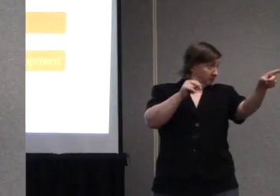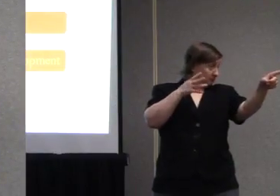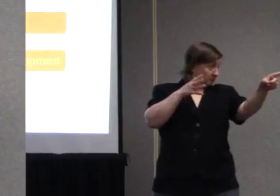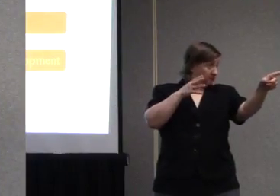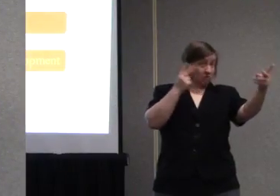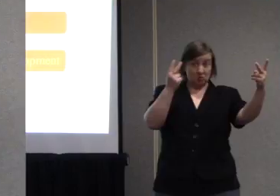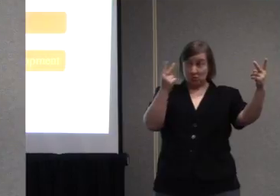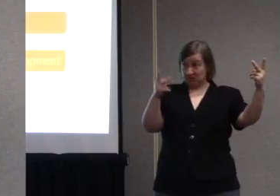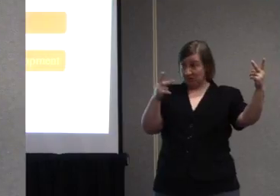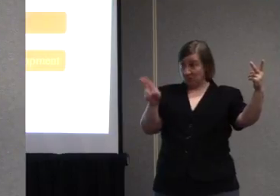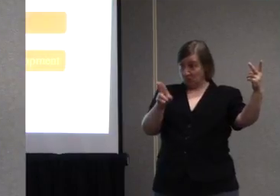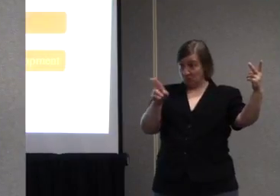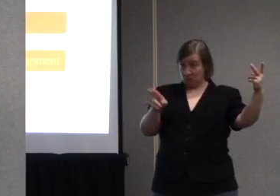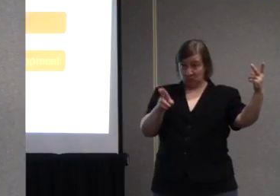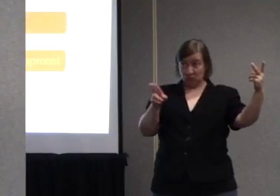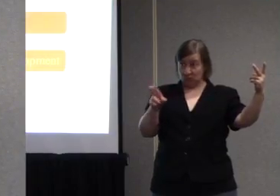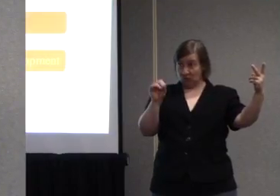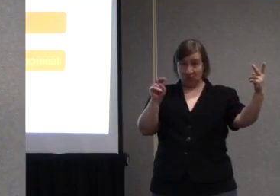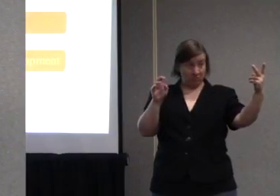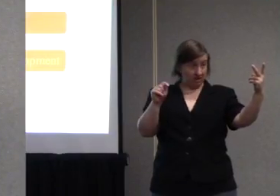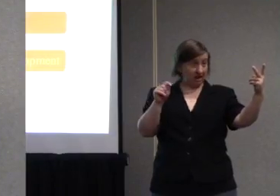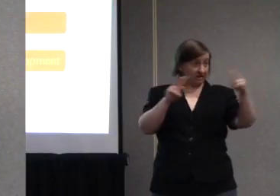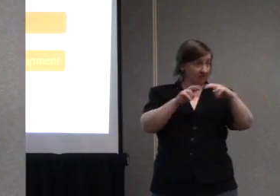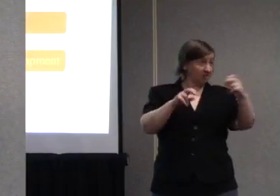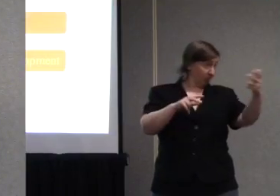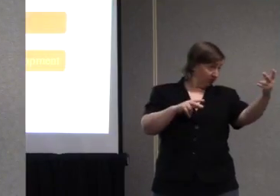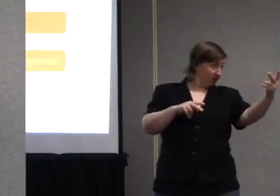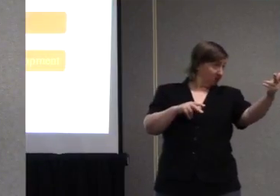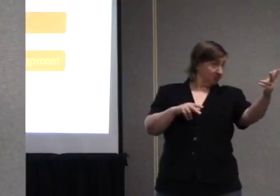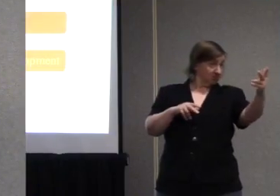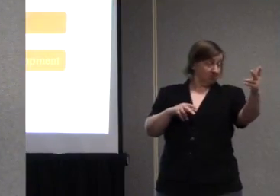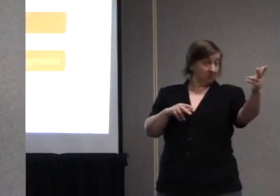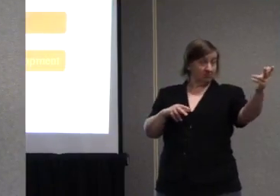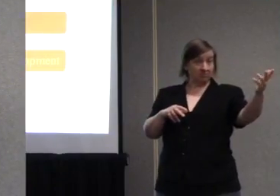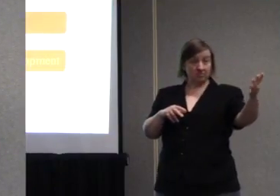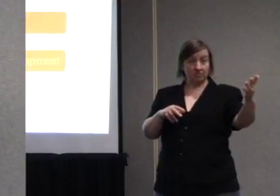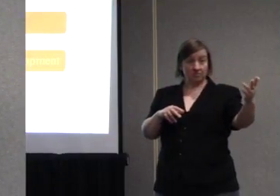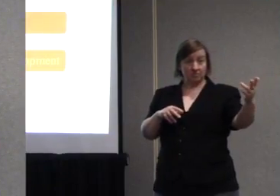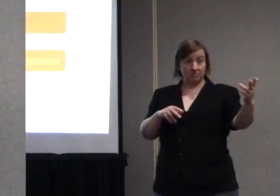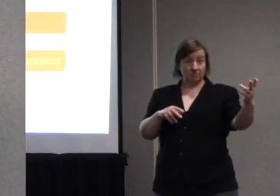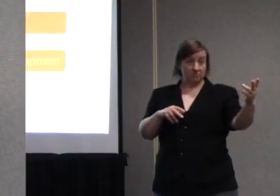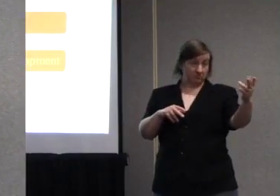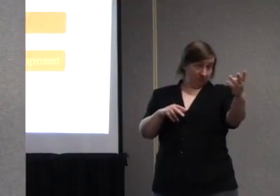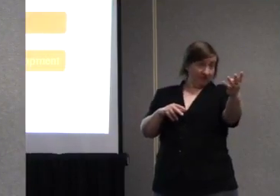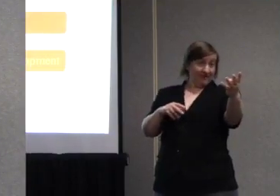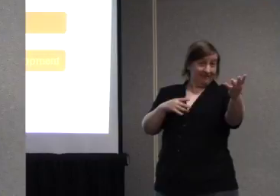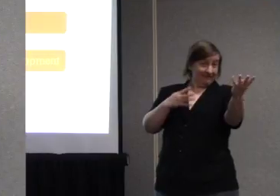Robin? I think, yeah. Got 2 people that use them. 3.